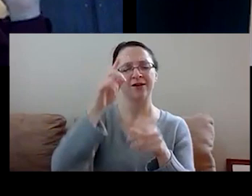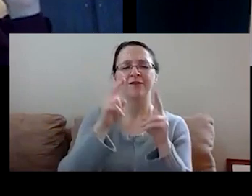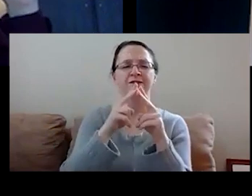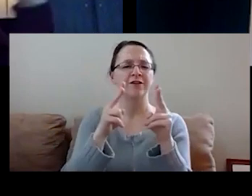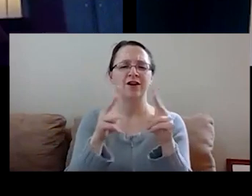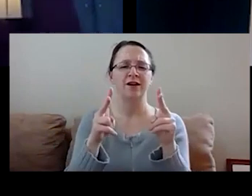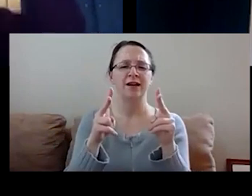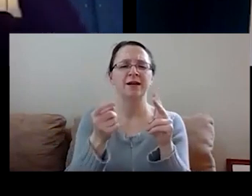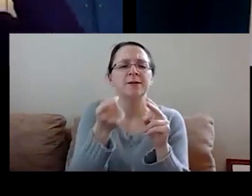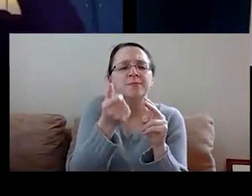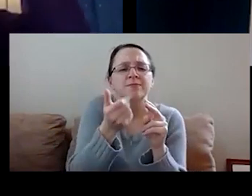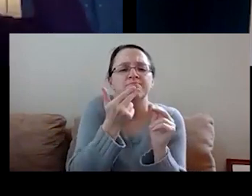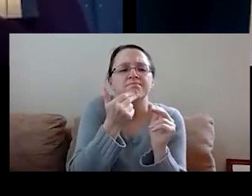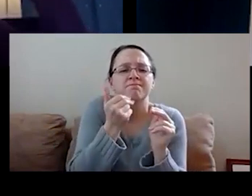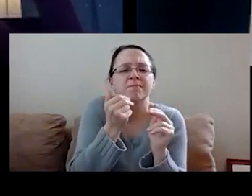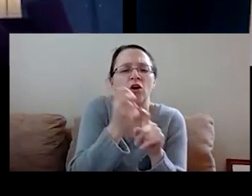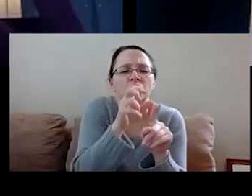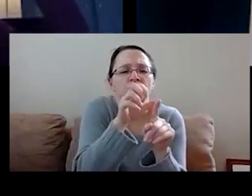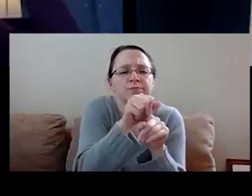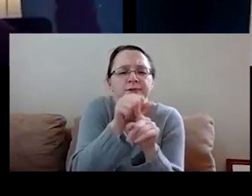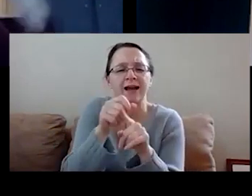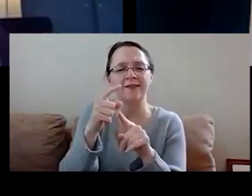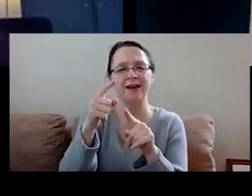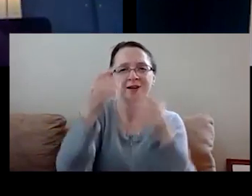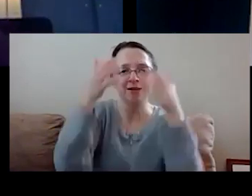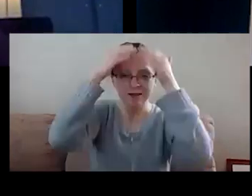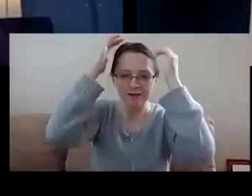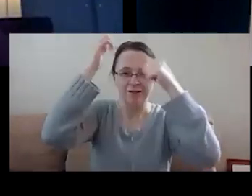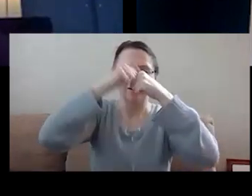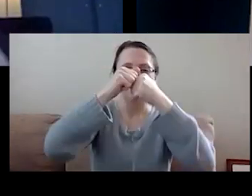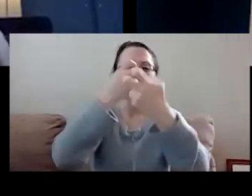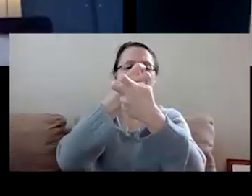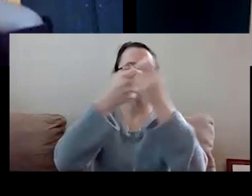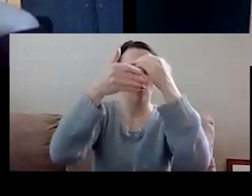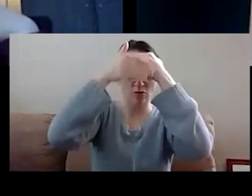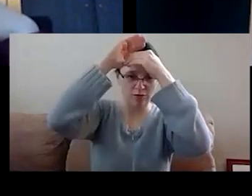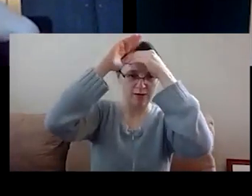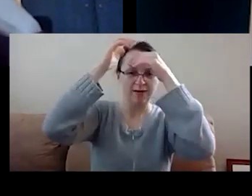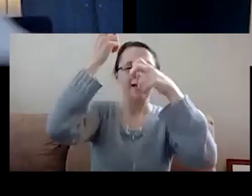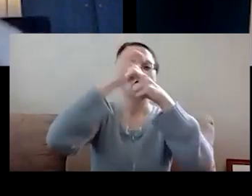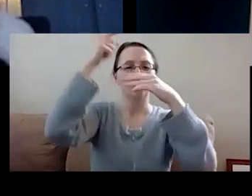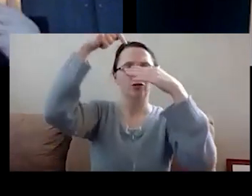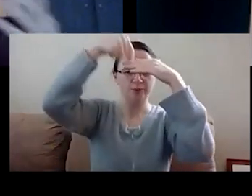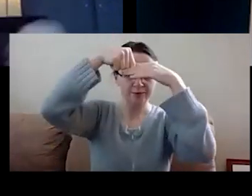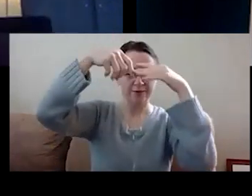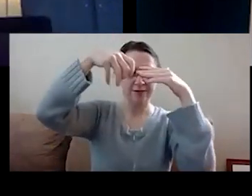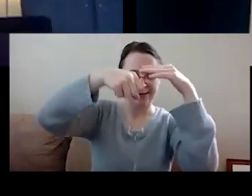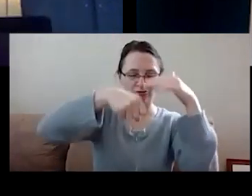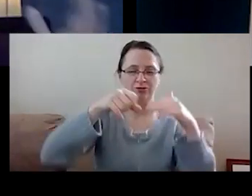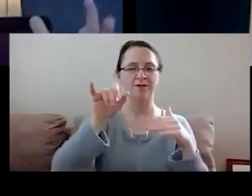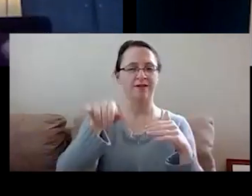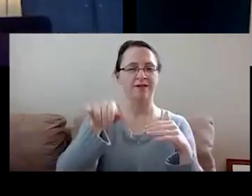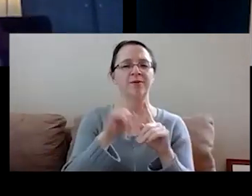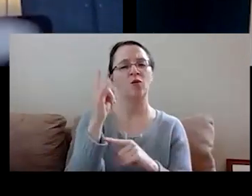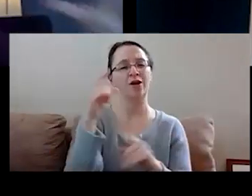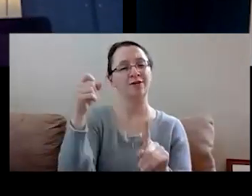very minute, and particularly with the skull, it's just like it's very hard to capture them. But I think what the wireless signal is